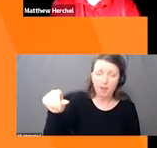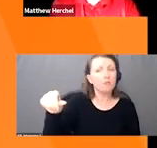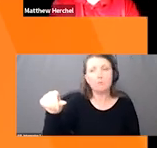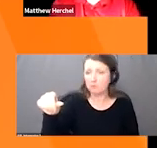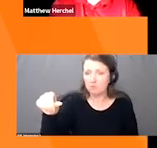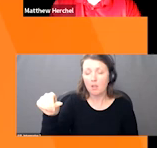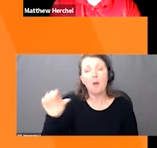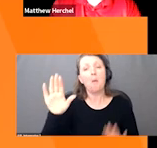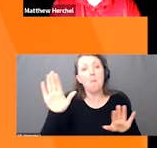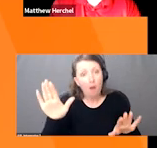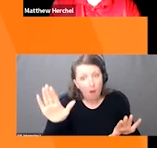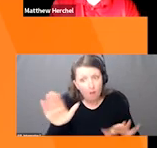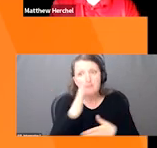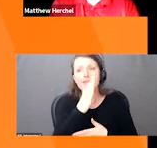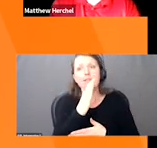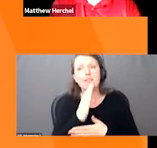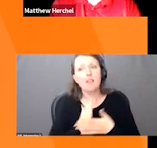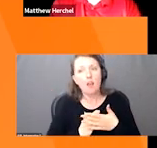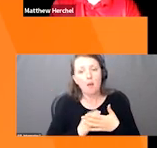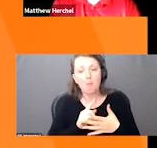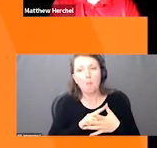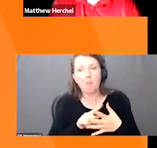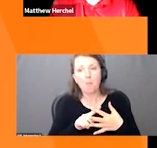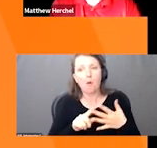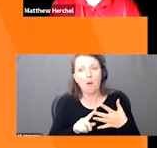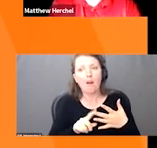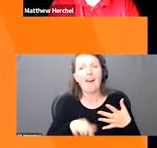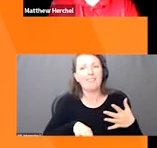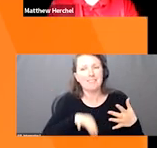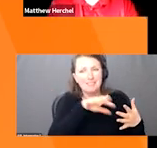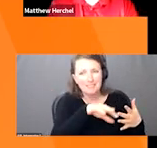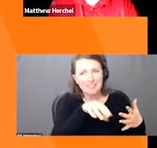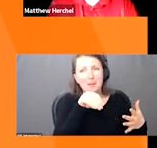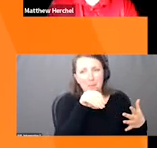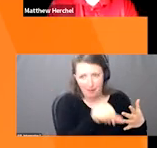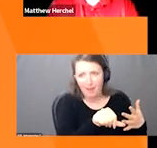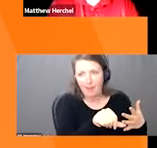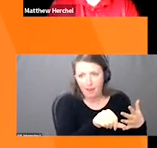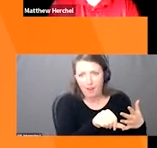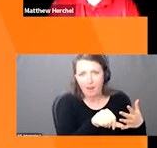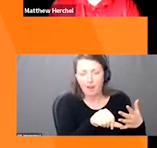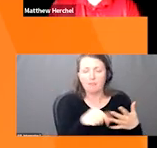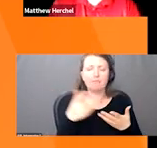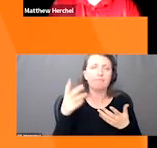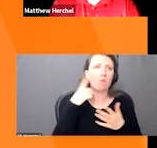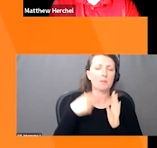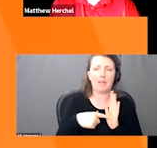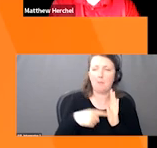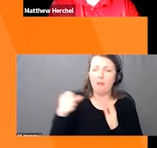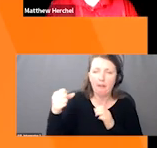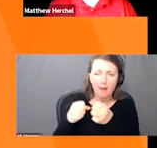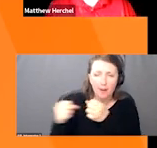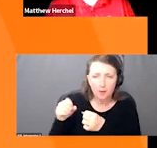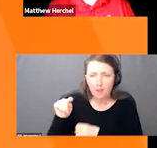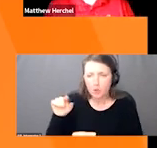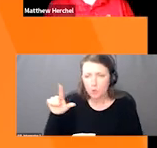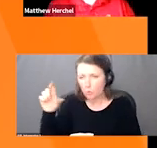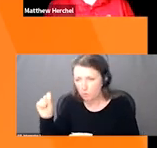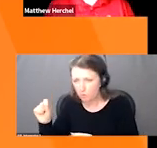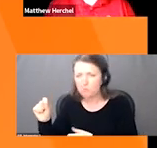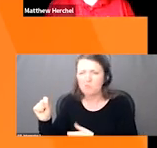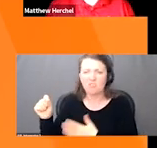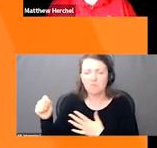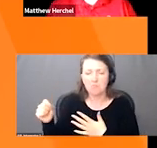LinkedIn, Sales Navigator. There are hiring tools that you can pay for. None of the things that we're going to talk about today